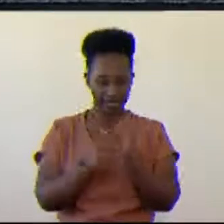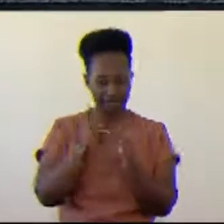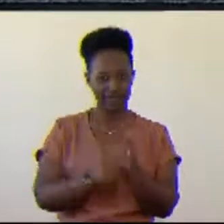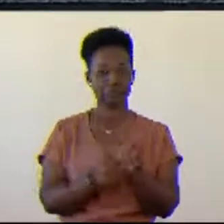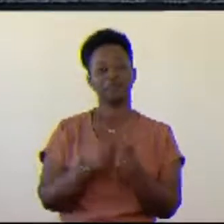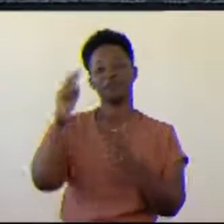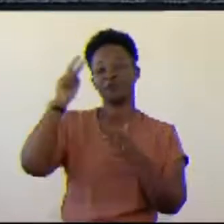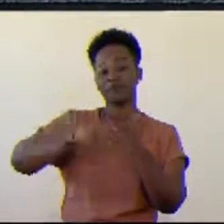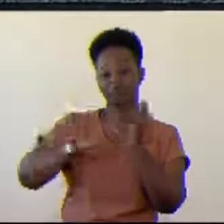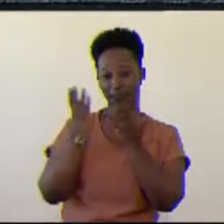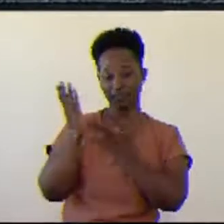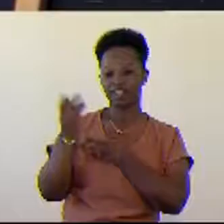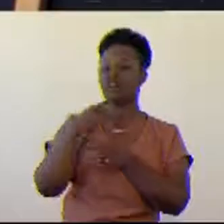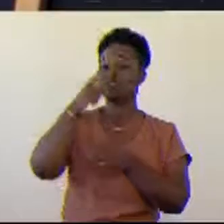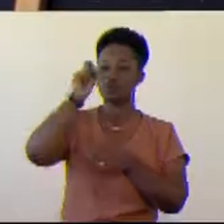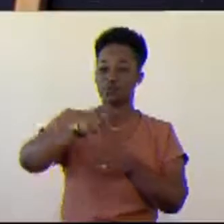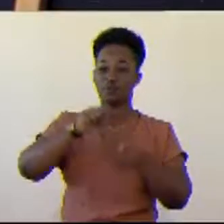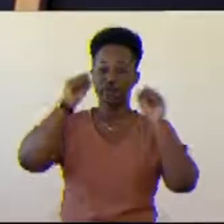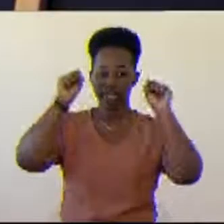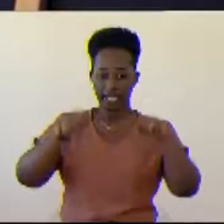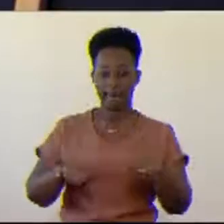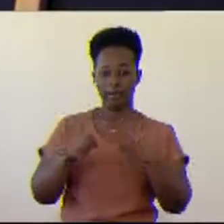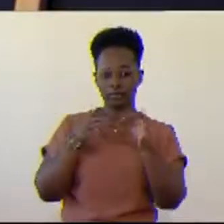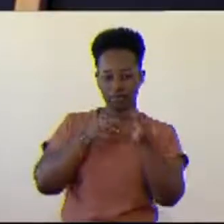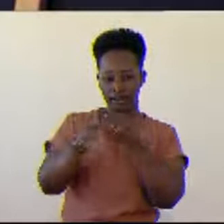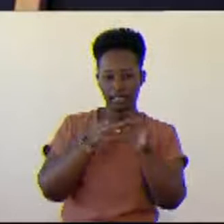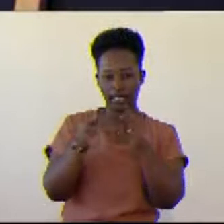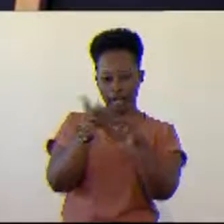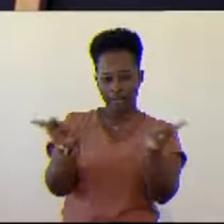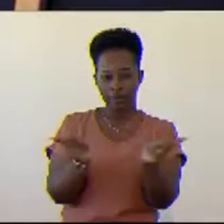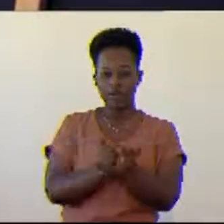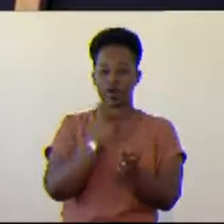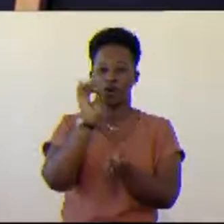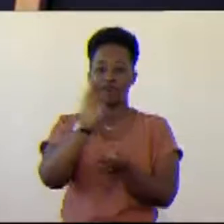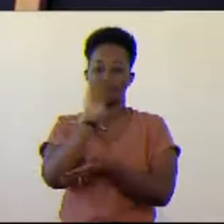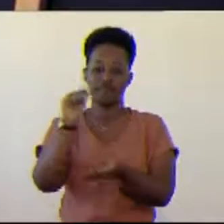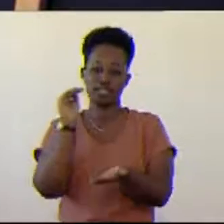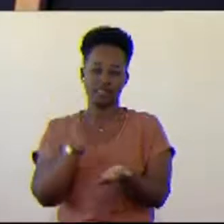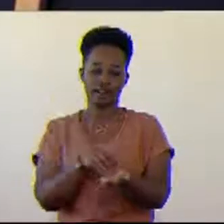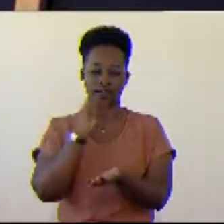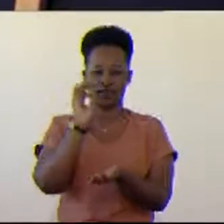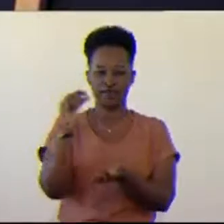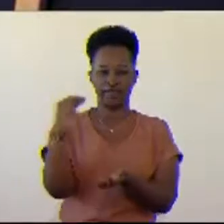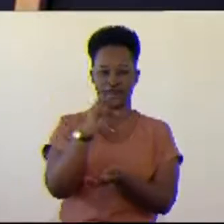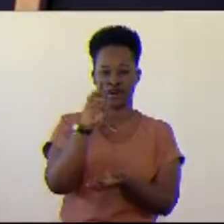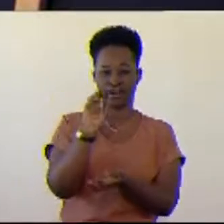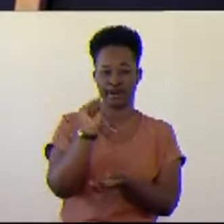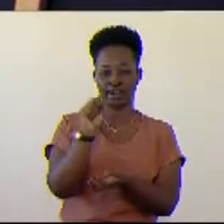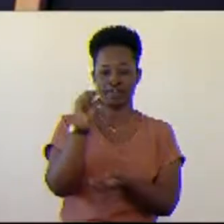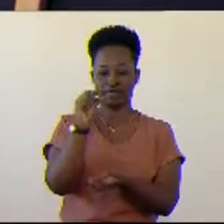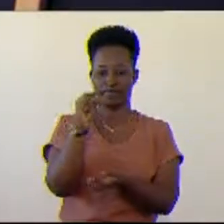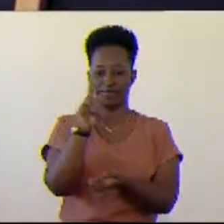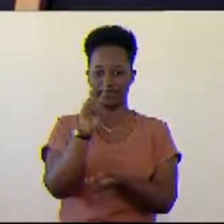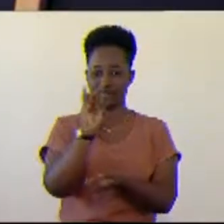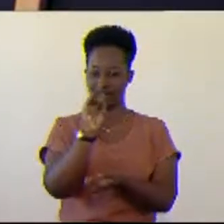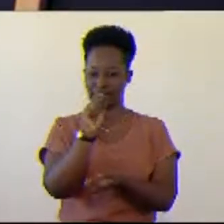should be able to determine the position of center of gravity of a body. That is what the unit is all about.